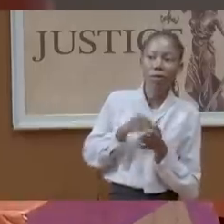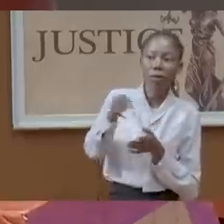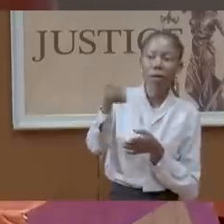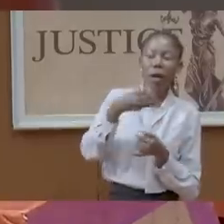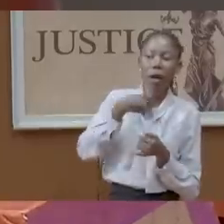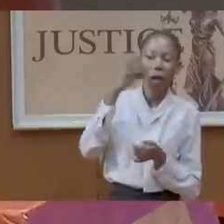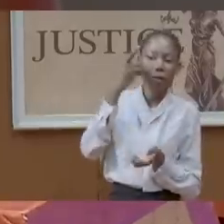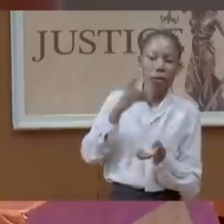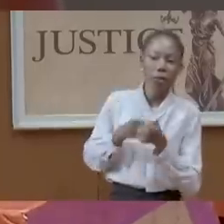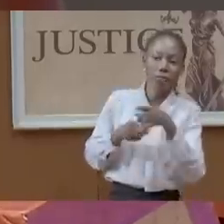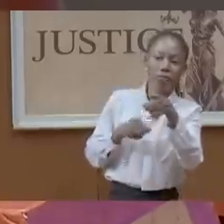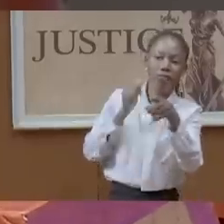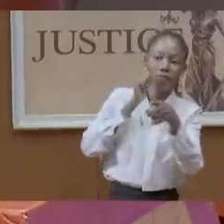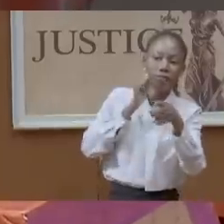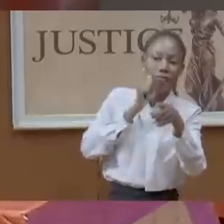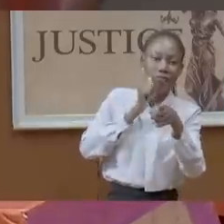This is the daughter.